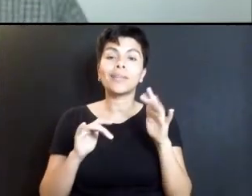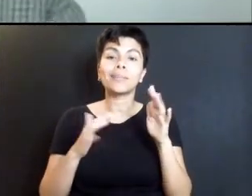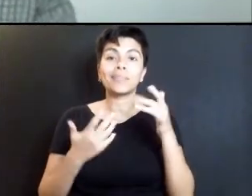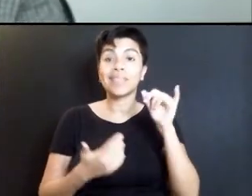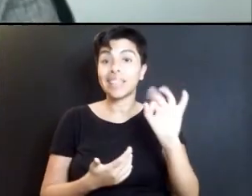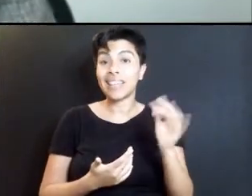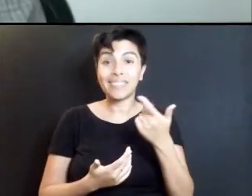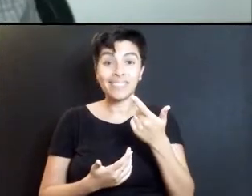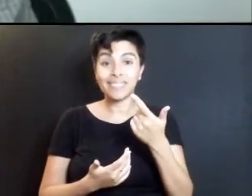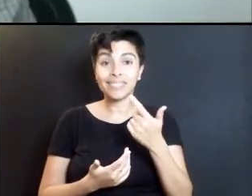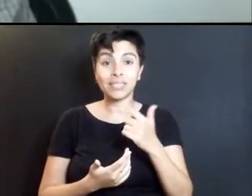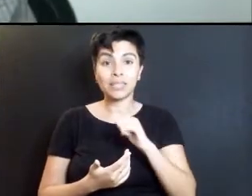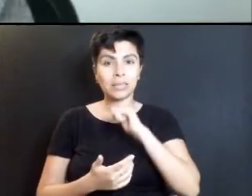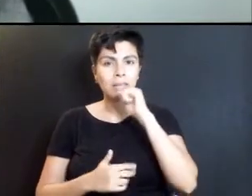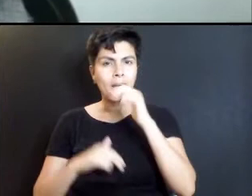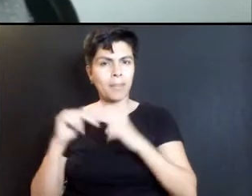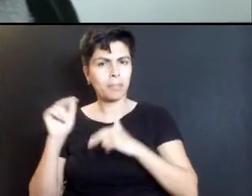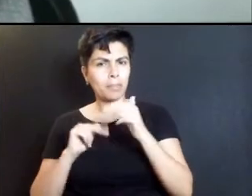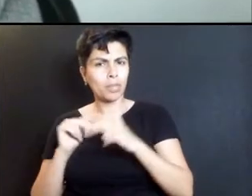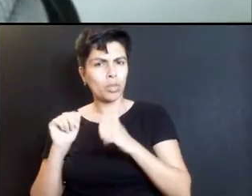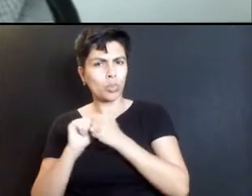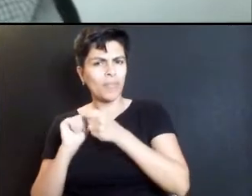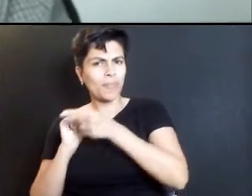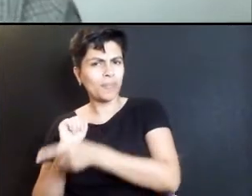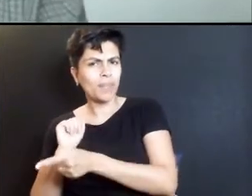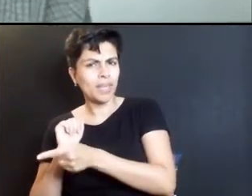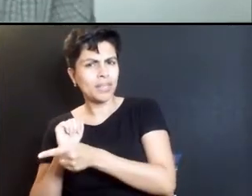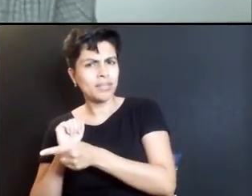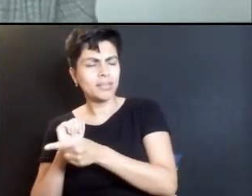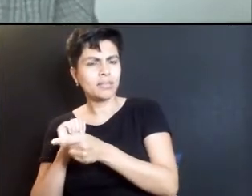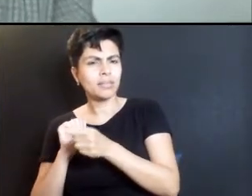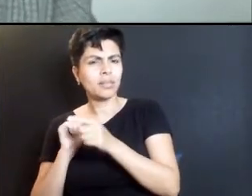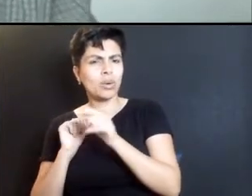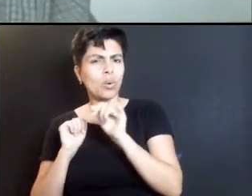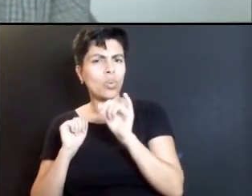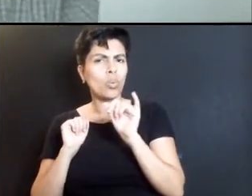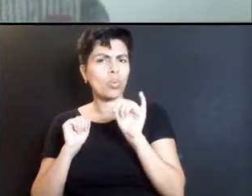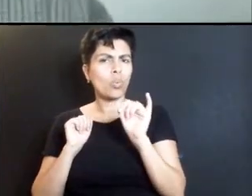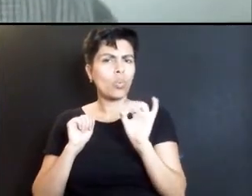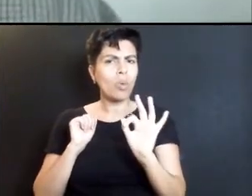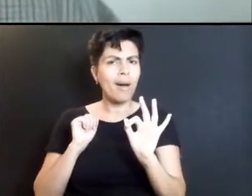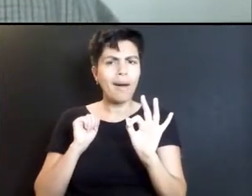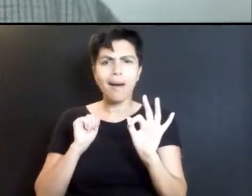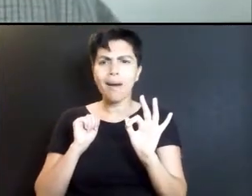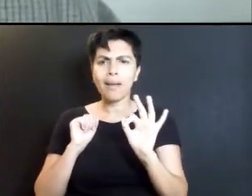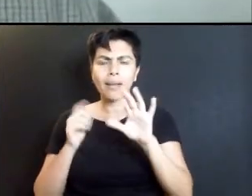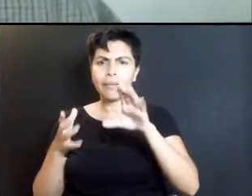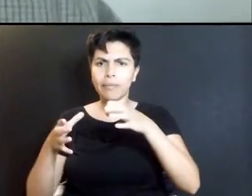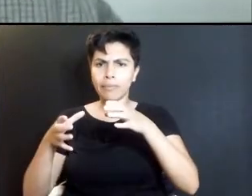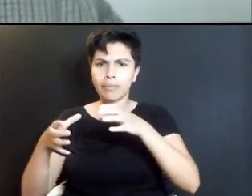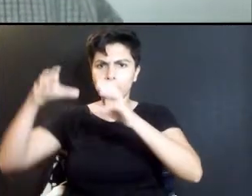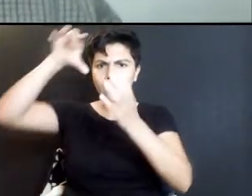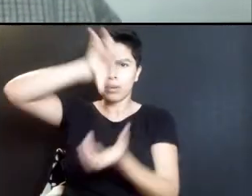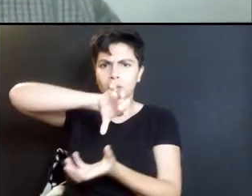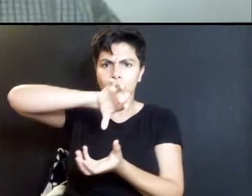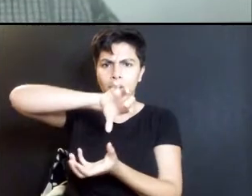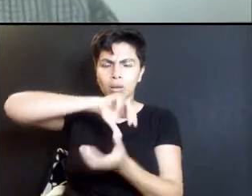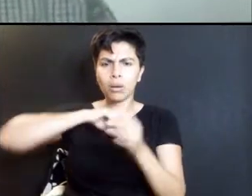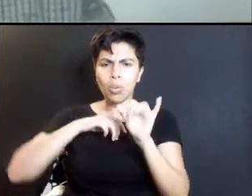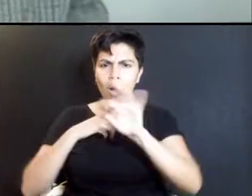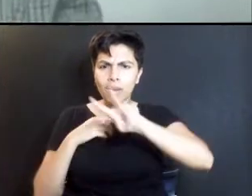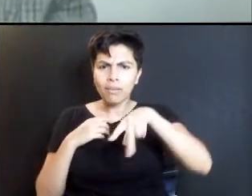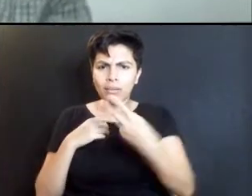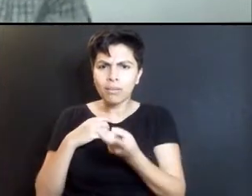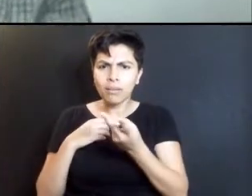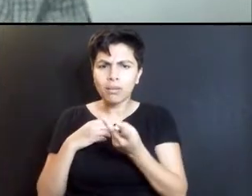if it wasn't built like this, what if it was upside down? What